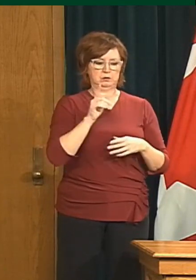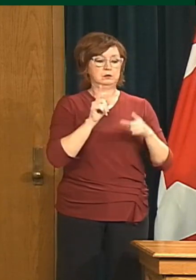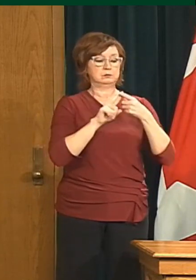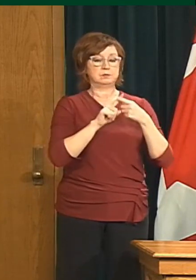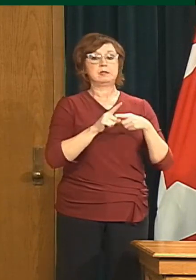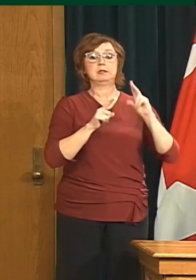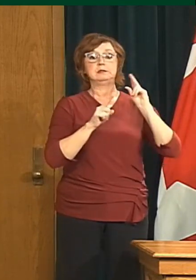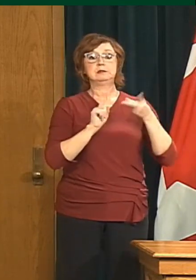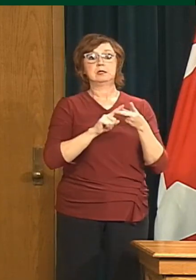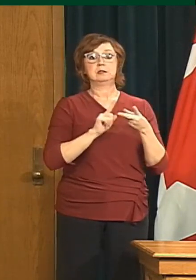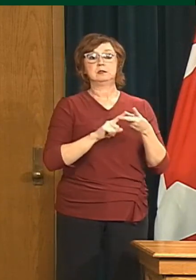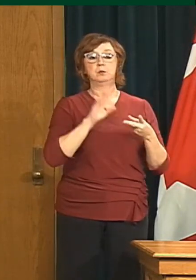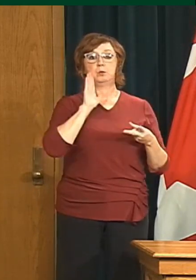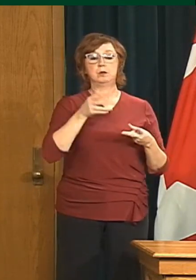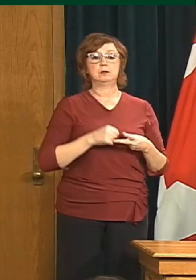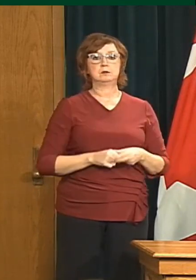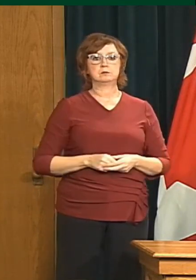first